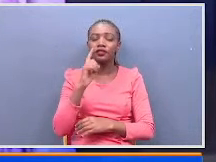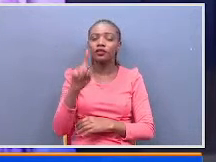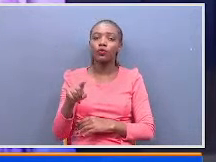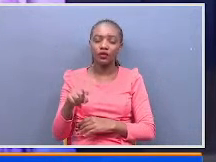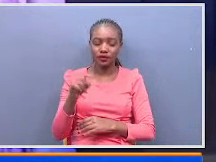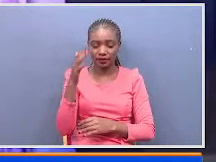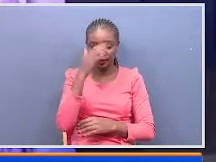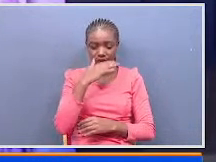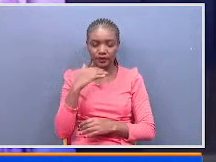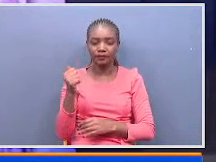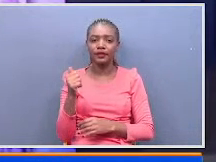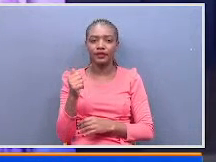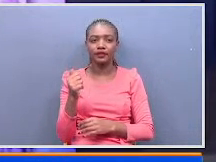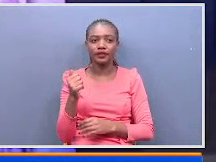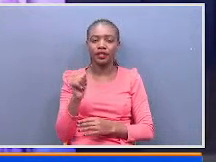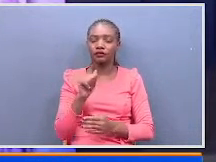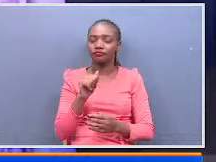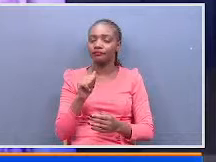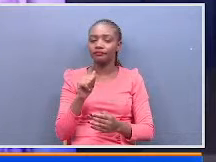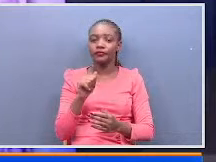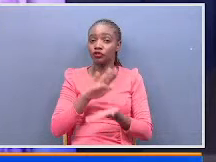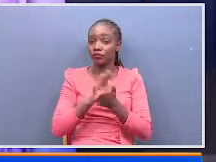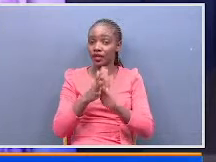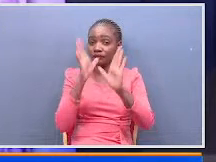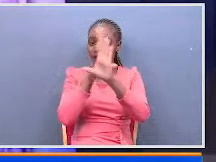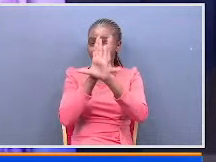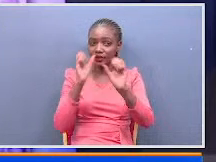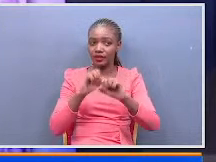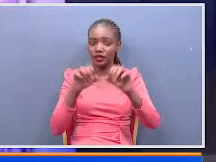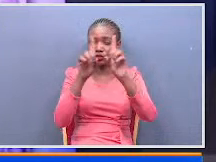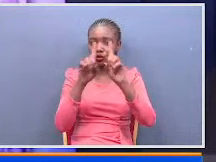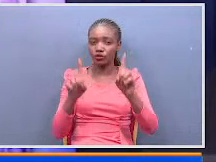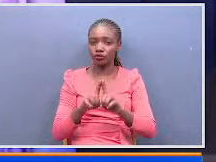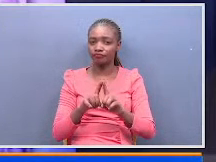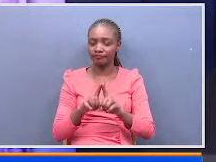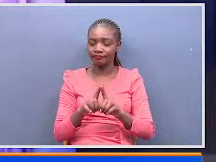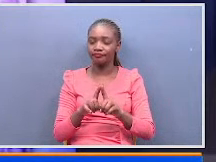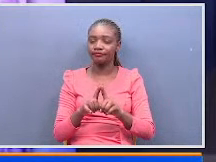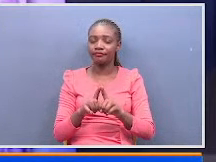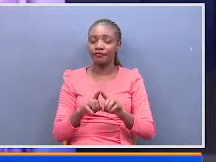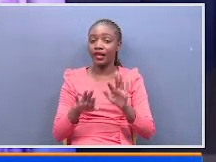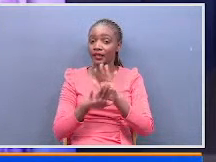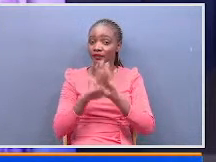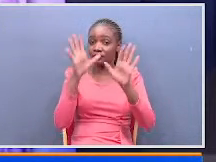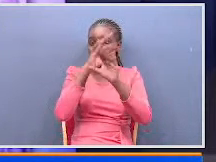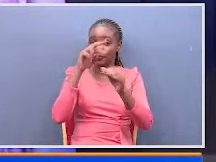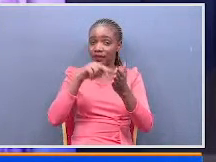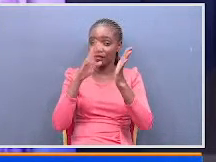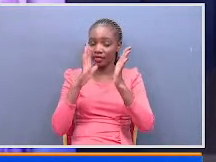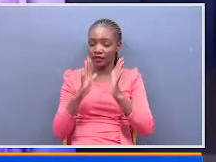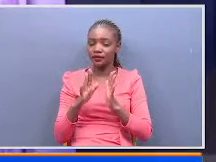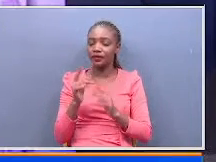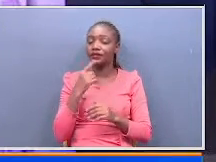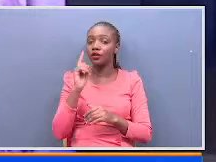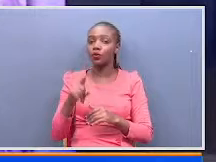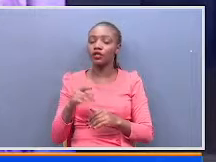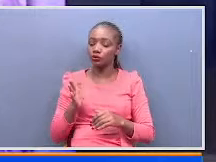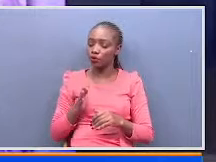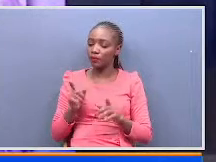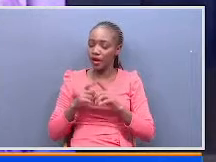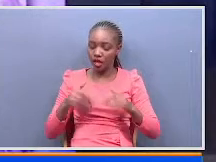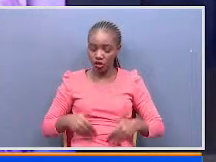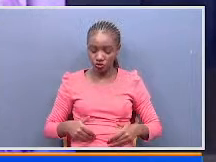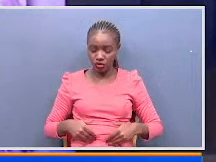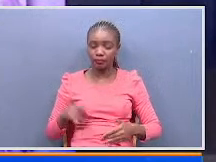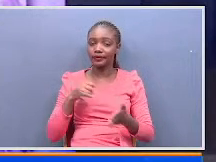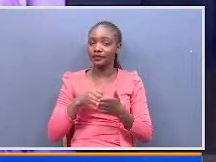the best fit for the country. His running mate, on the other hand, noted that women and youth will be involved